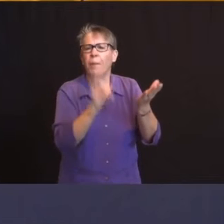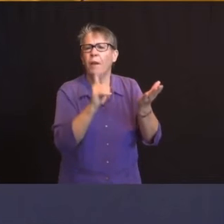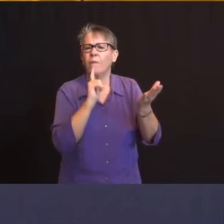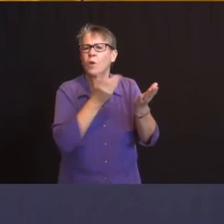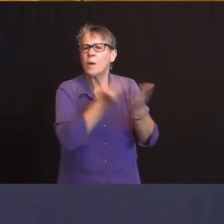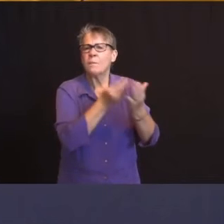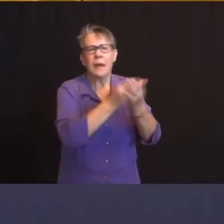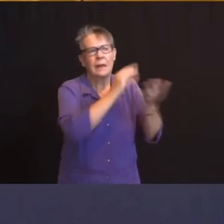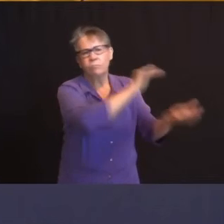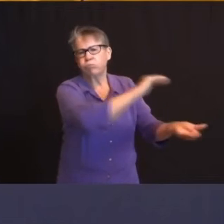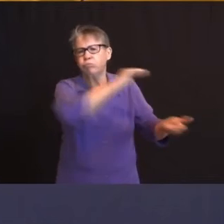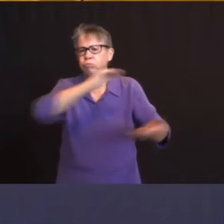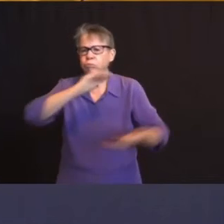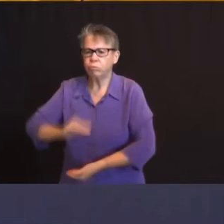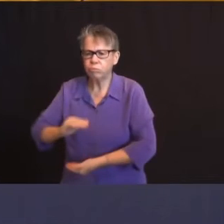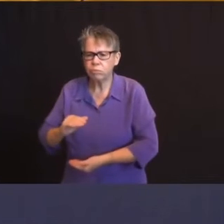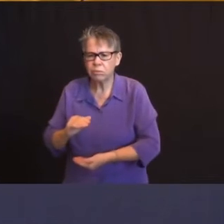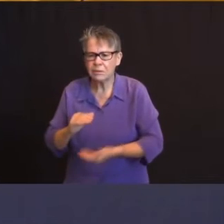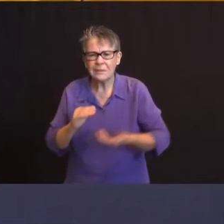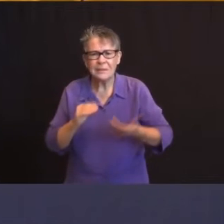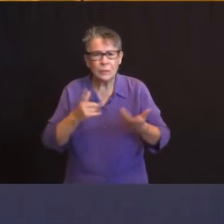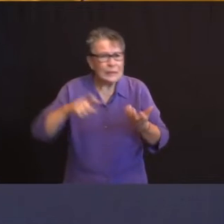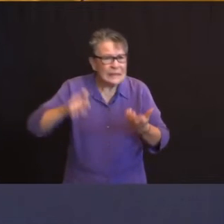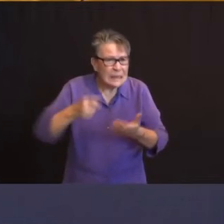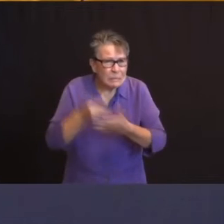this? Is that it?